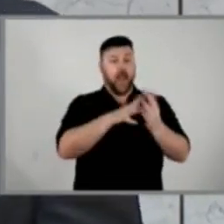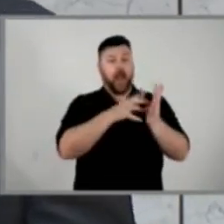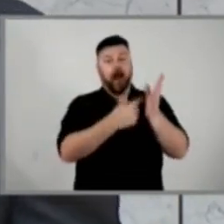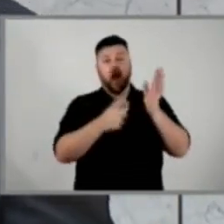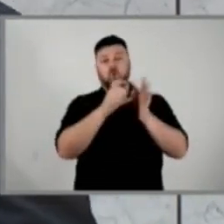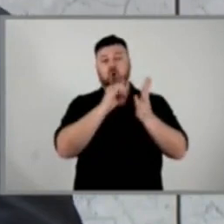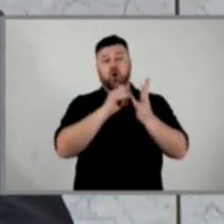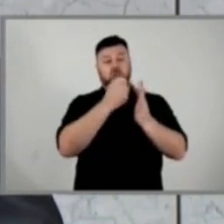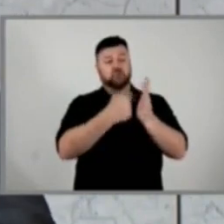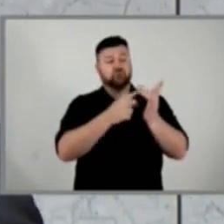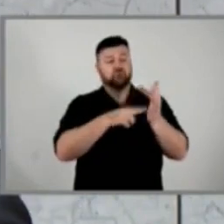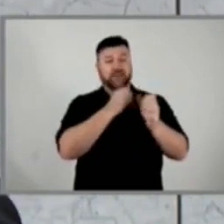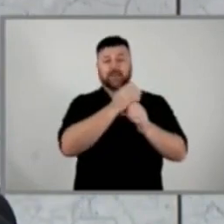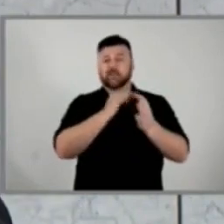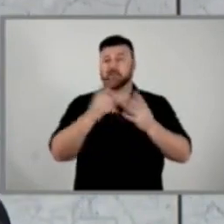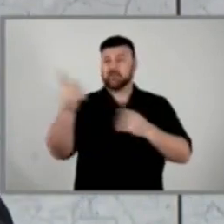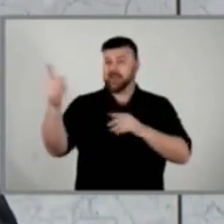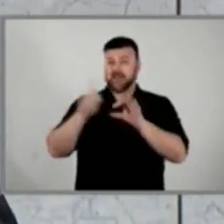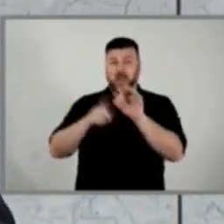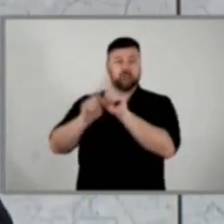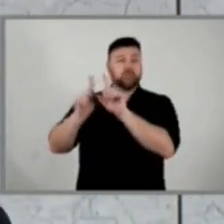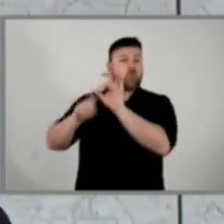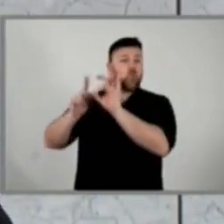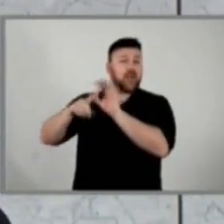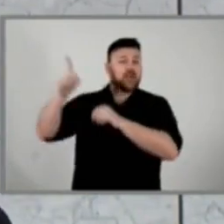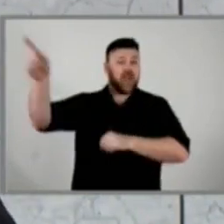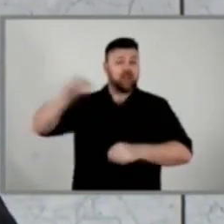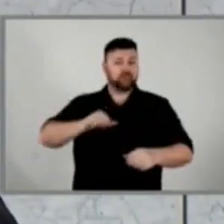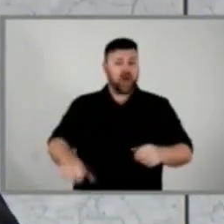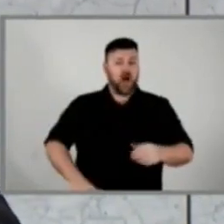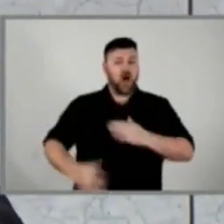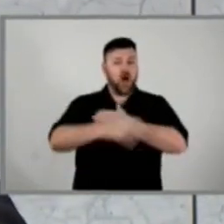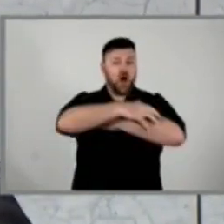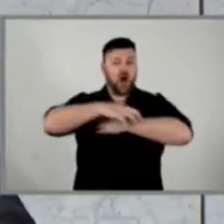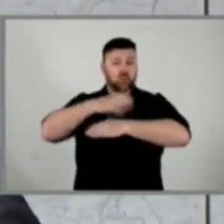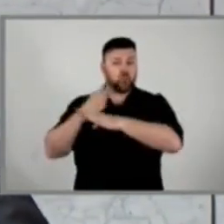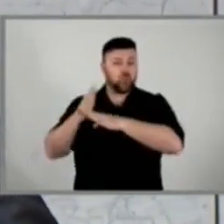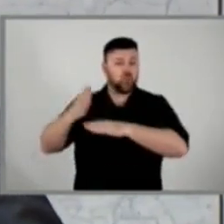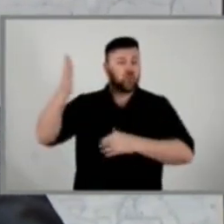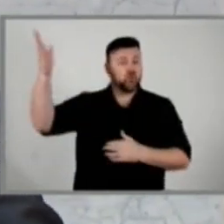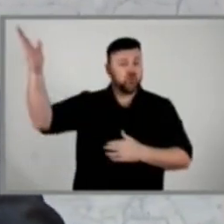very innovative on-farm quarantine arrangement when it comes to some of these seasonal workers as